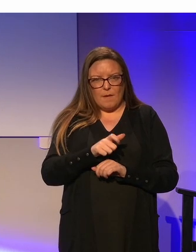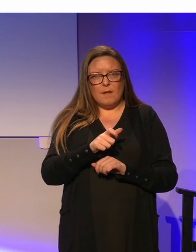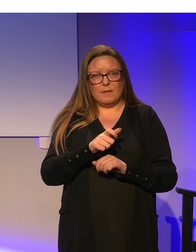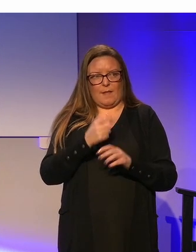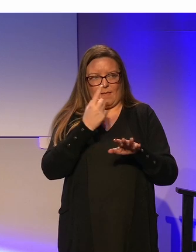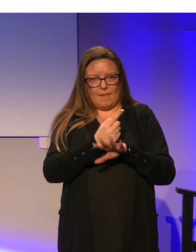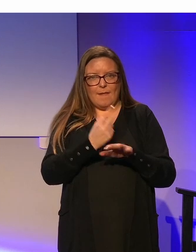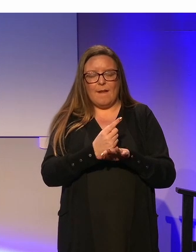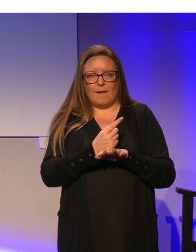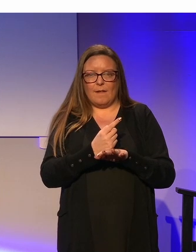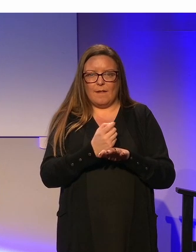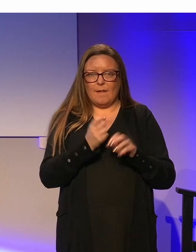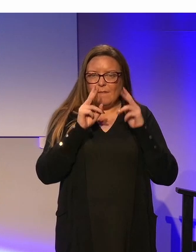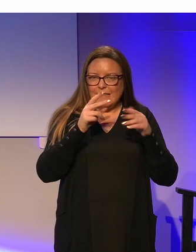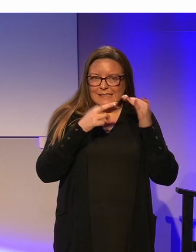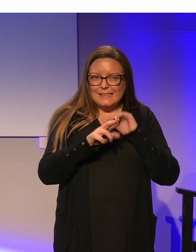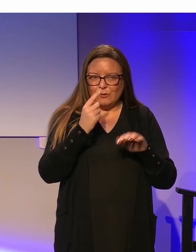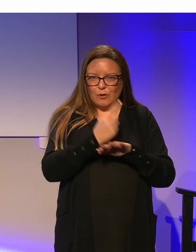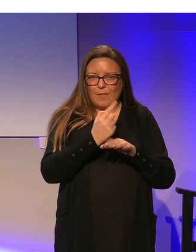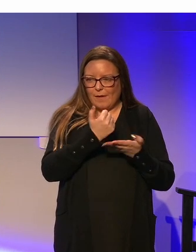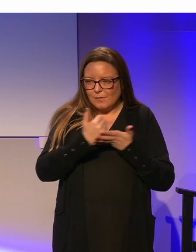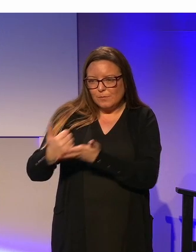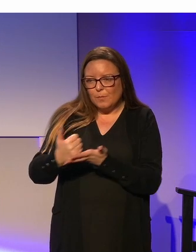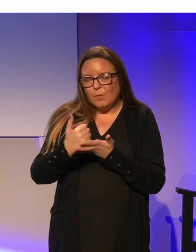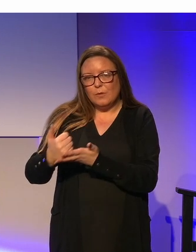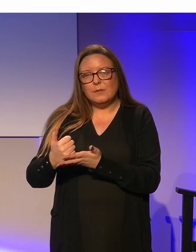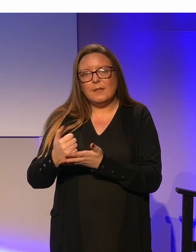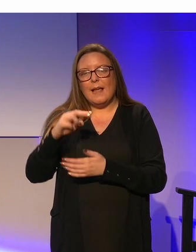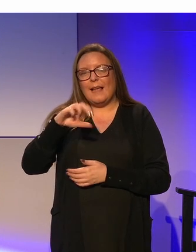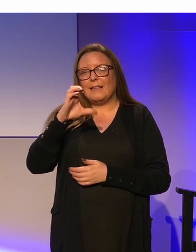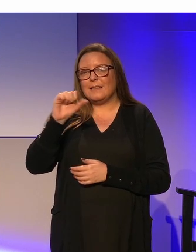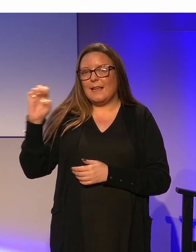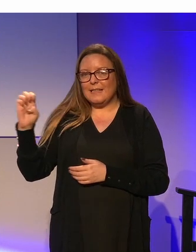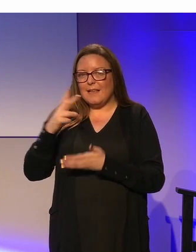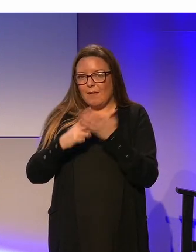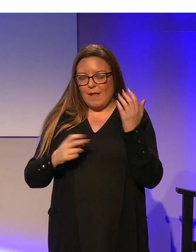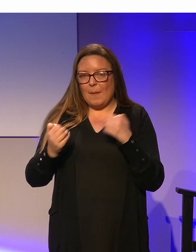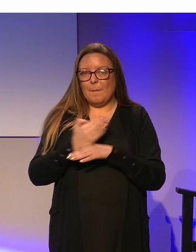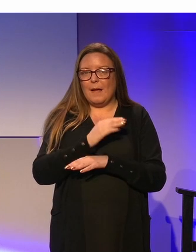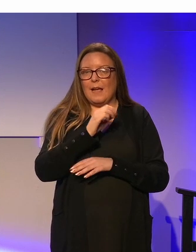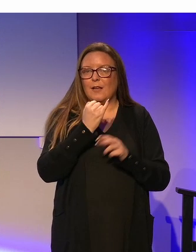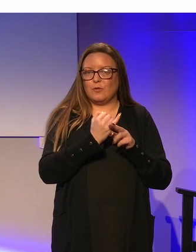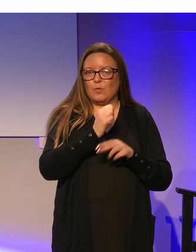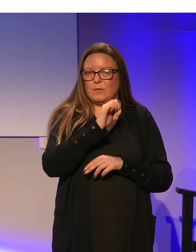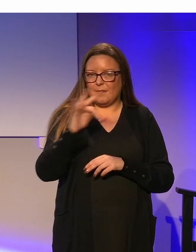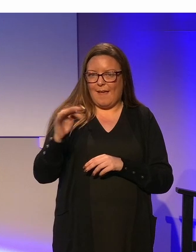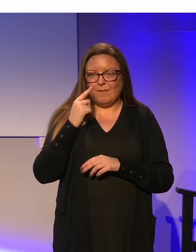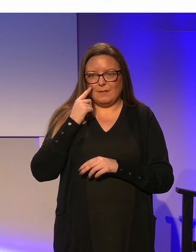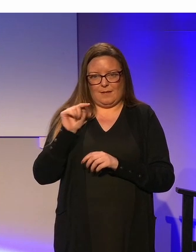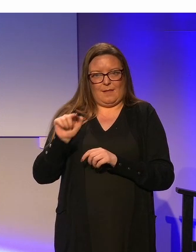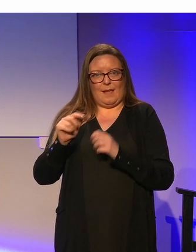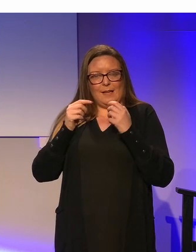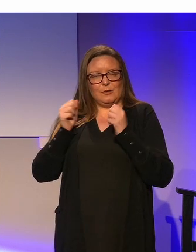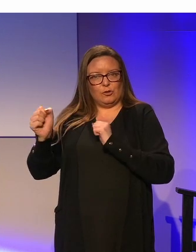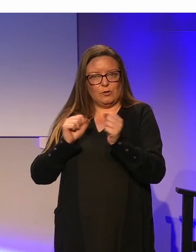their corner. The NCSE advisory service is also highly valued by school staff, who see that service as